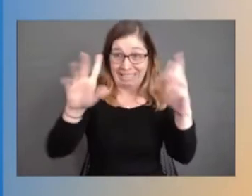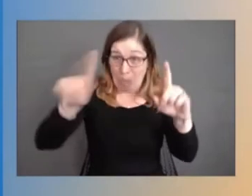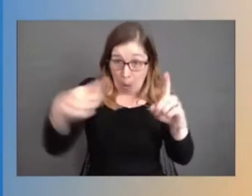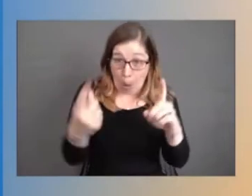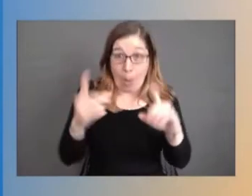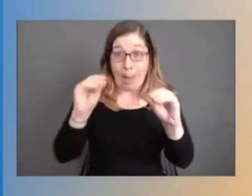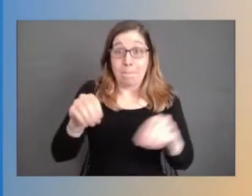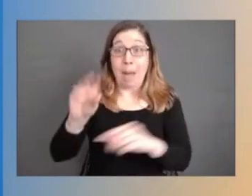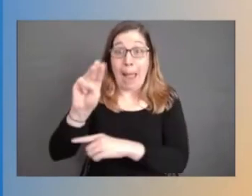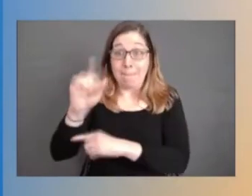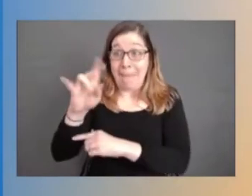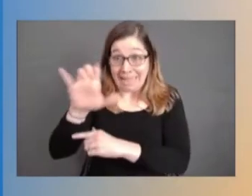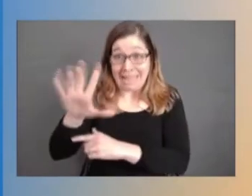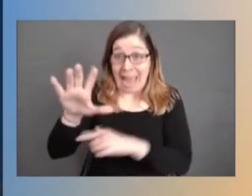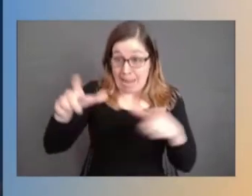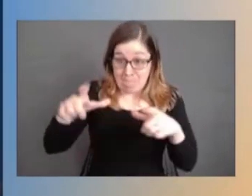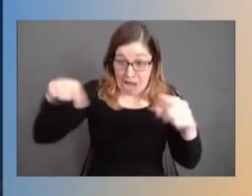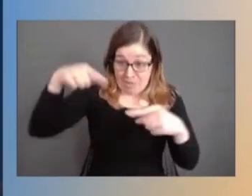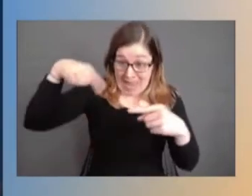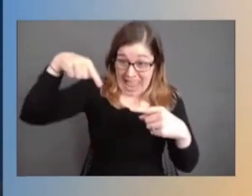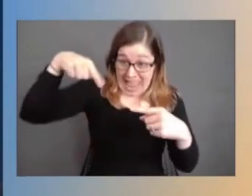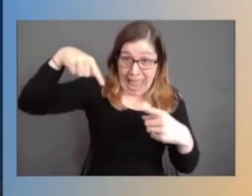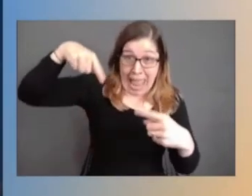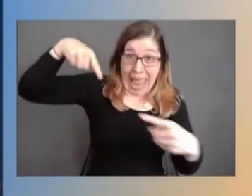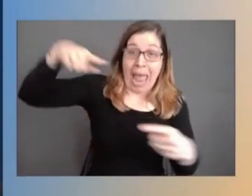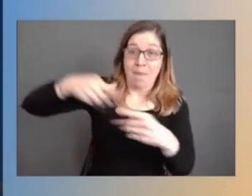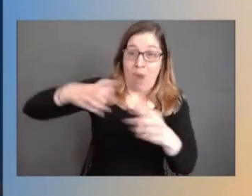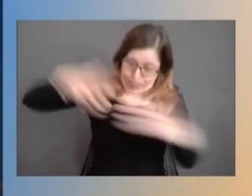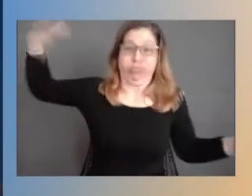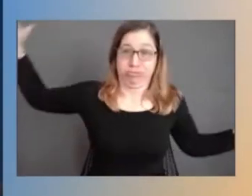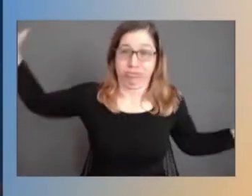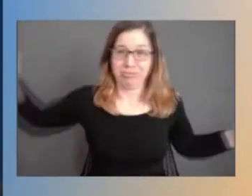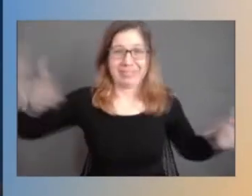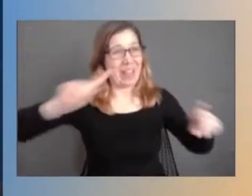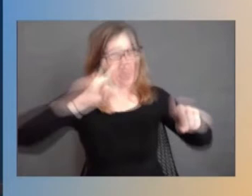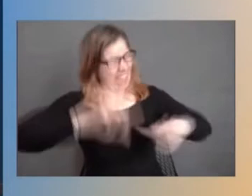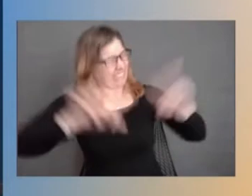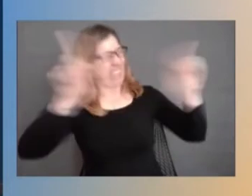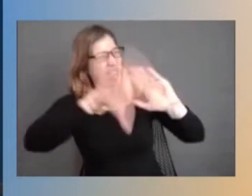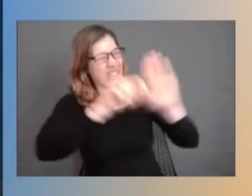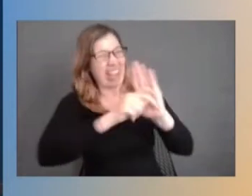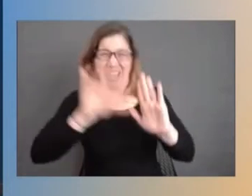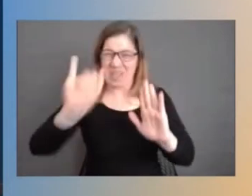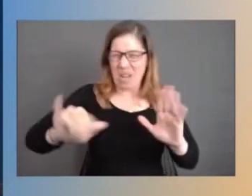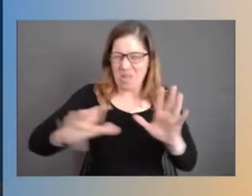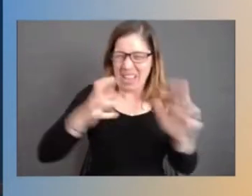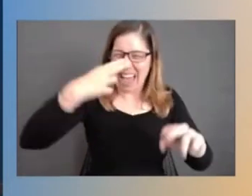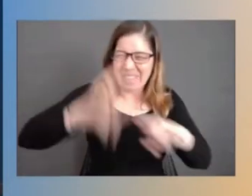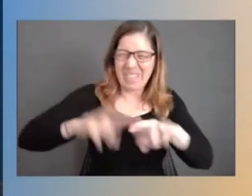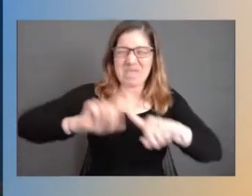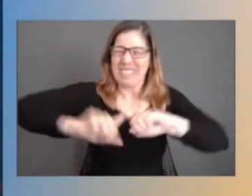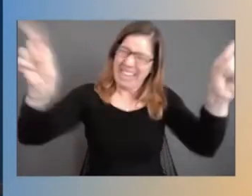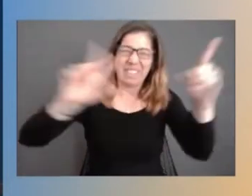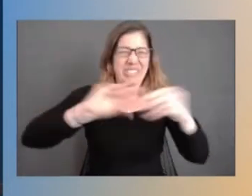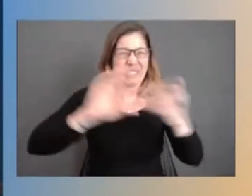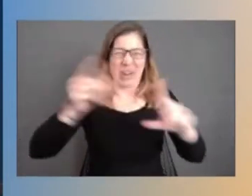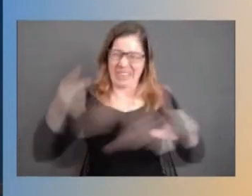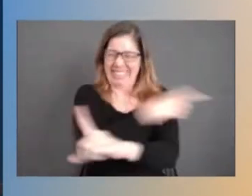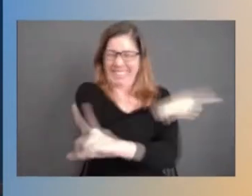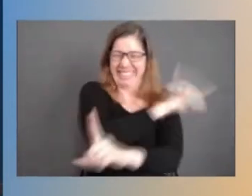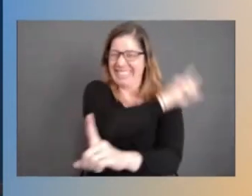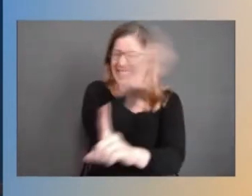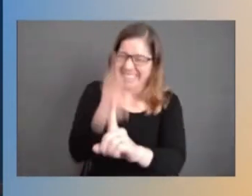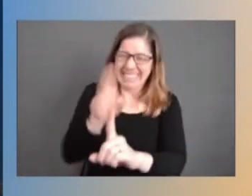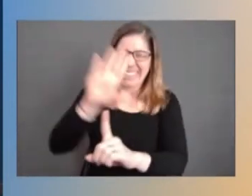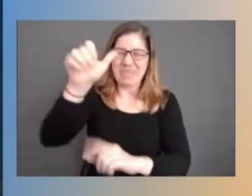fast before it explodes, yeah. Right? Which would be a whole different video. Whole different video, a lot of fun, but a different story. So, but around 10 years